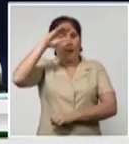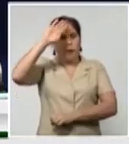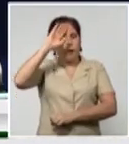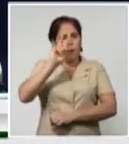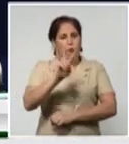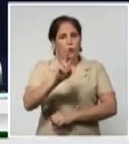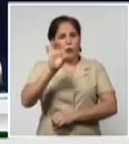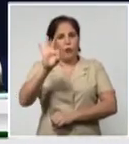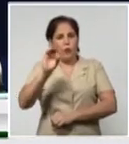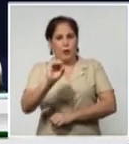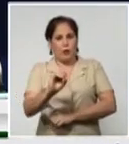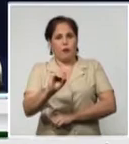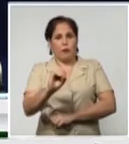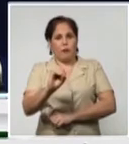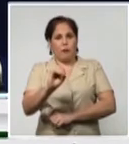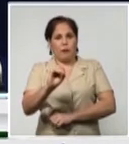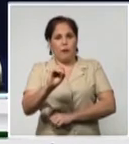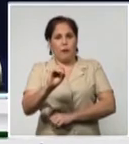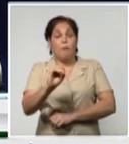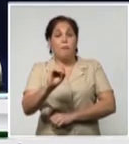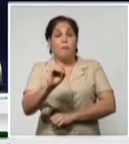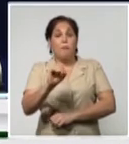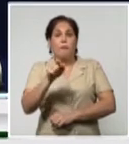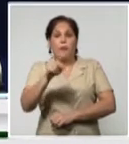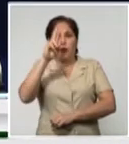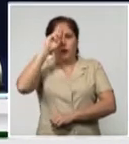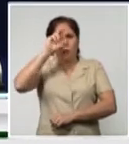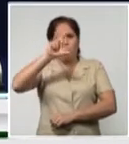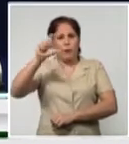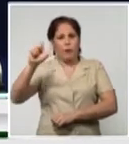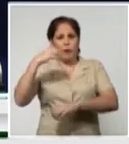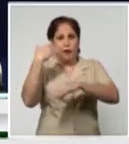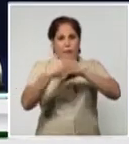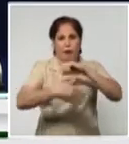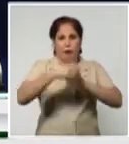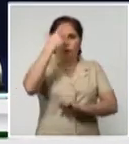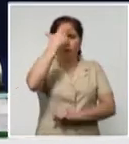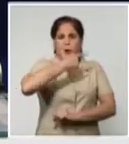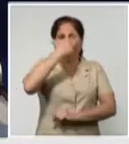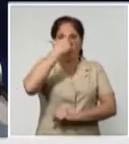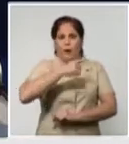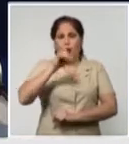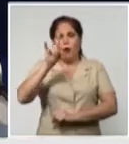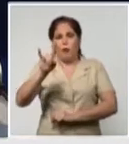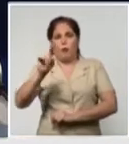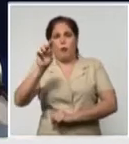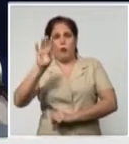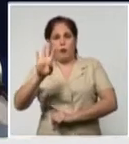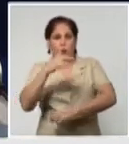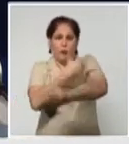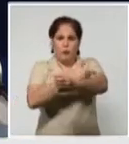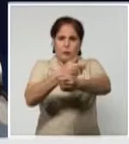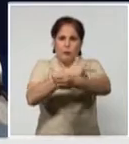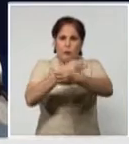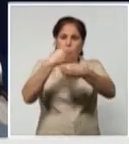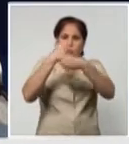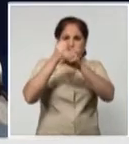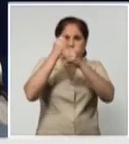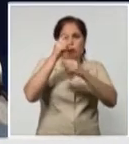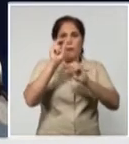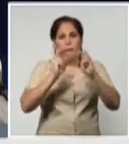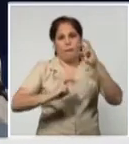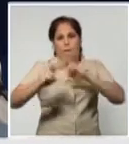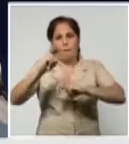280, and in the Center for Genetic Engineering and Biotechnology, 94 samples.